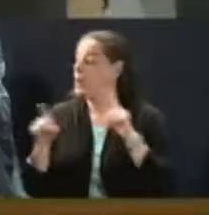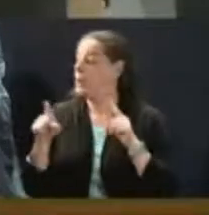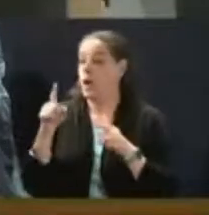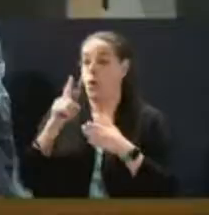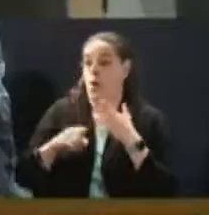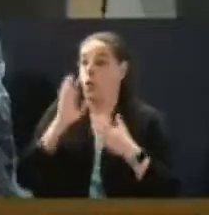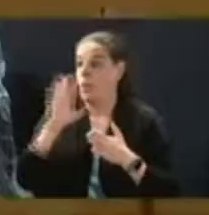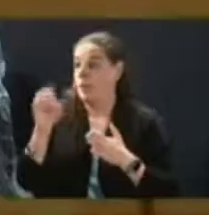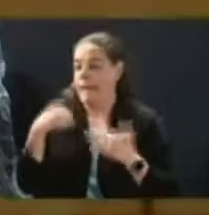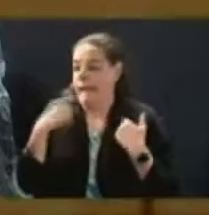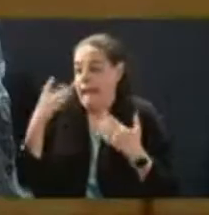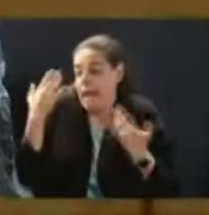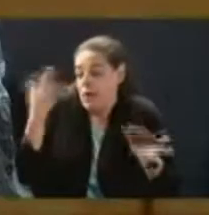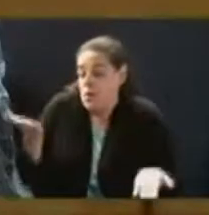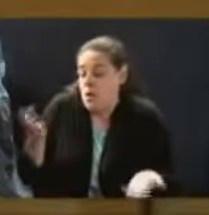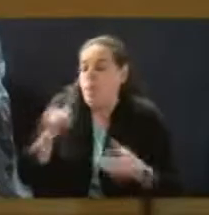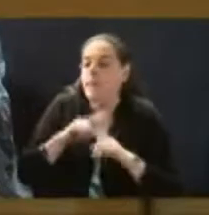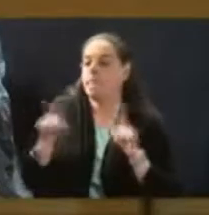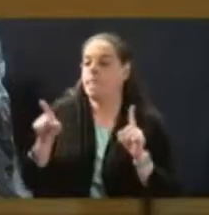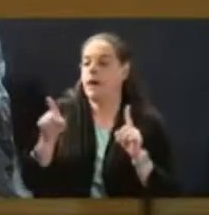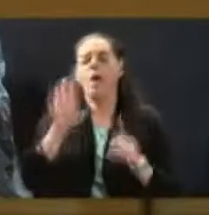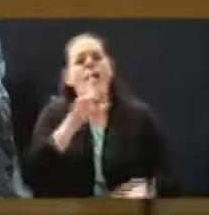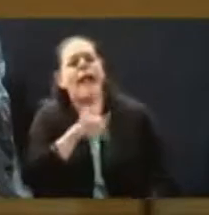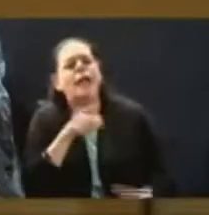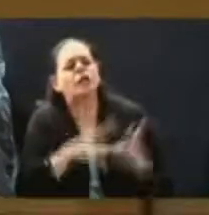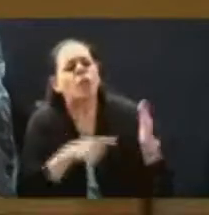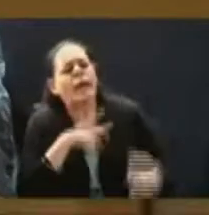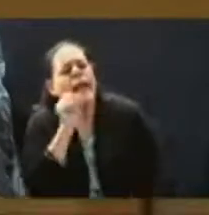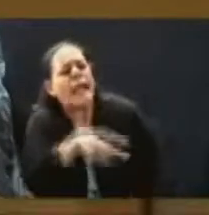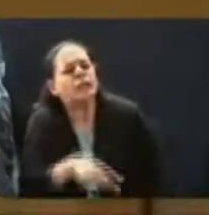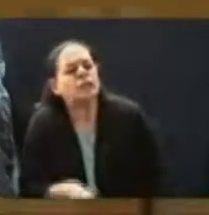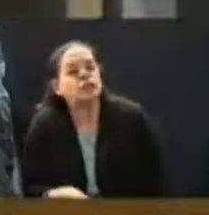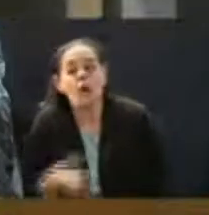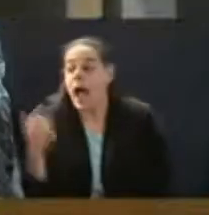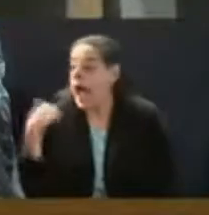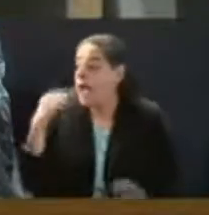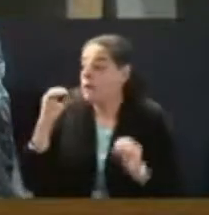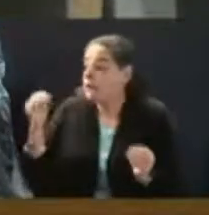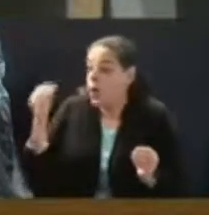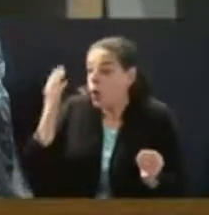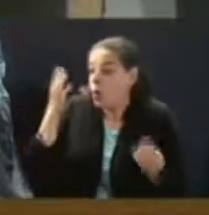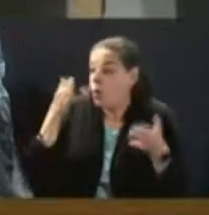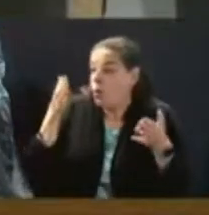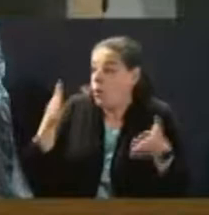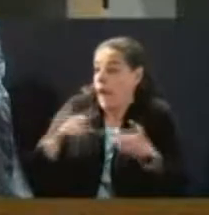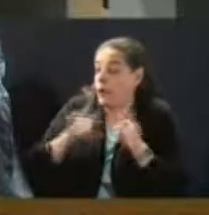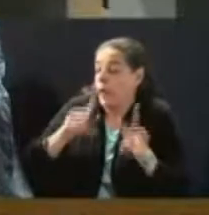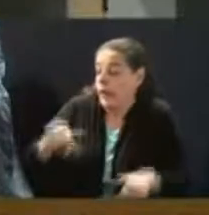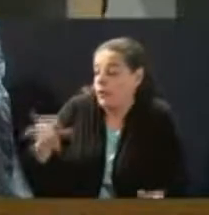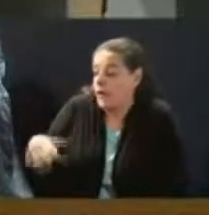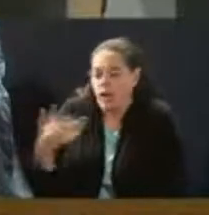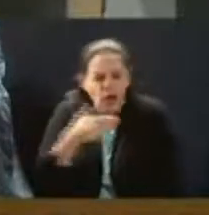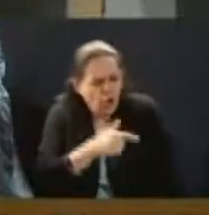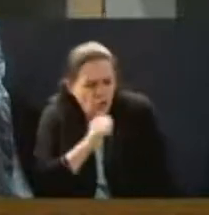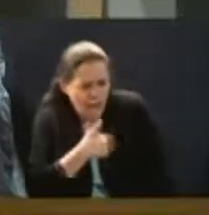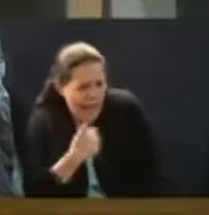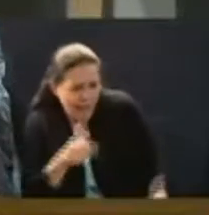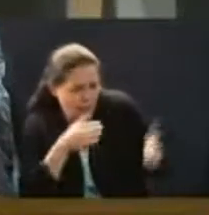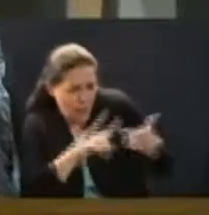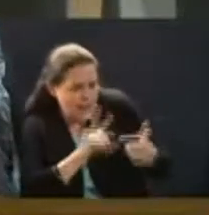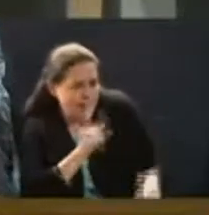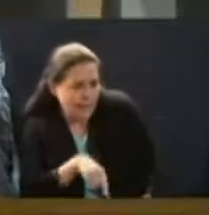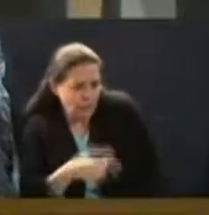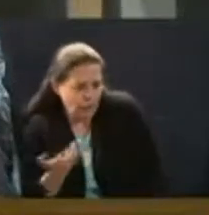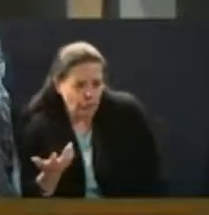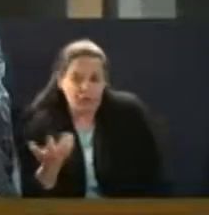say. Well, you but it answer what I asked. I have no way to answer that. You don't have any way of answering?